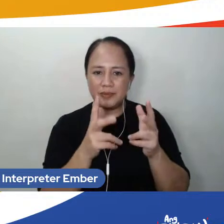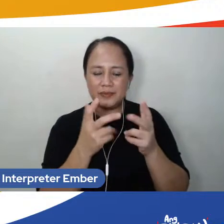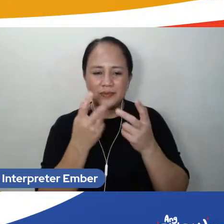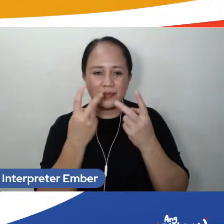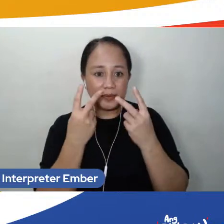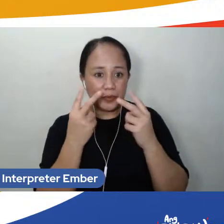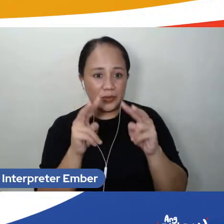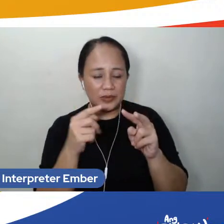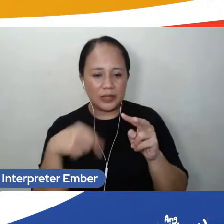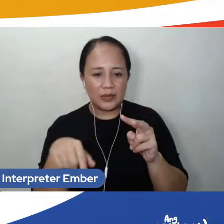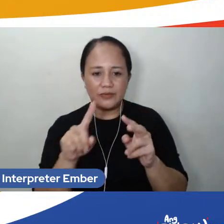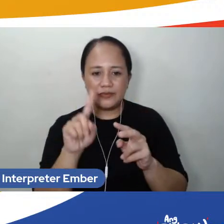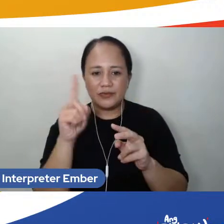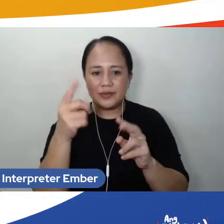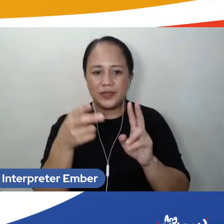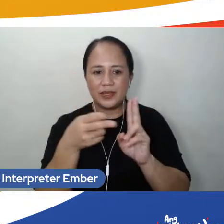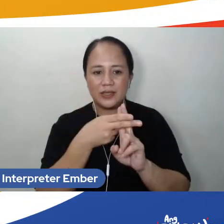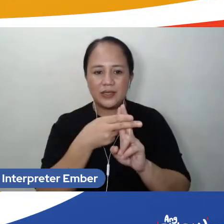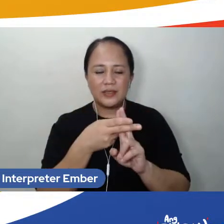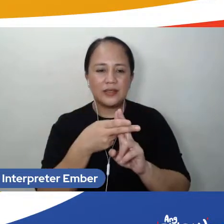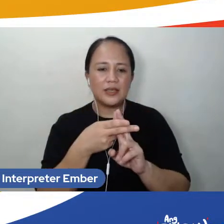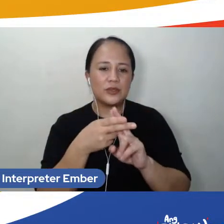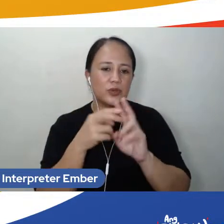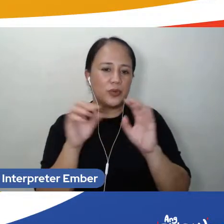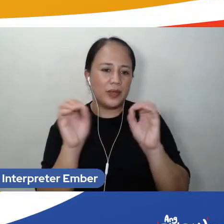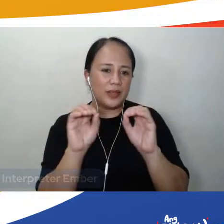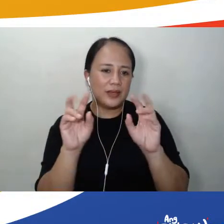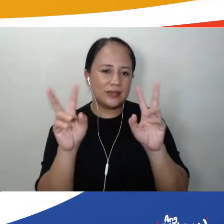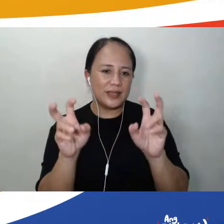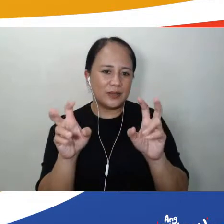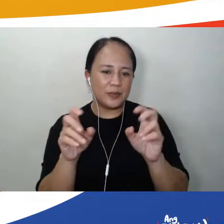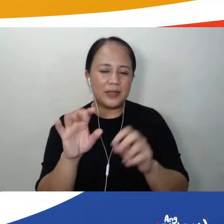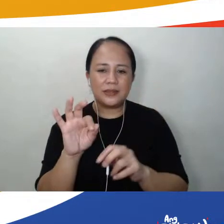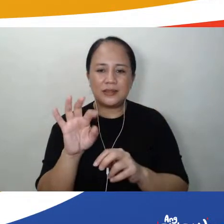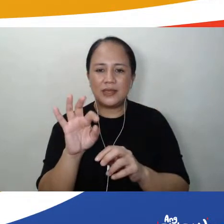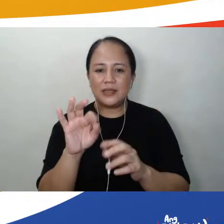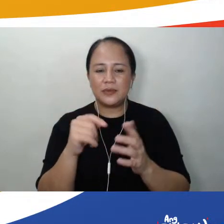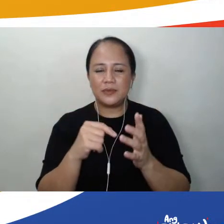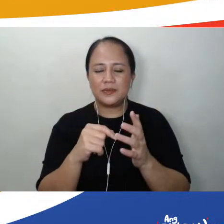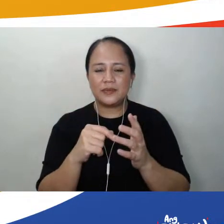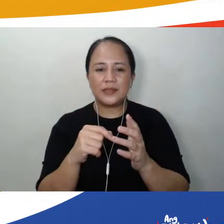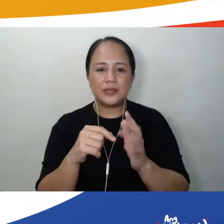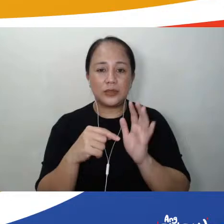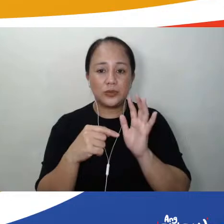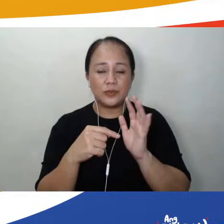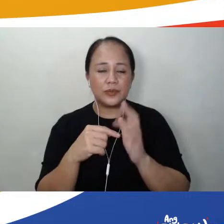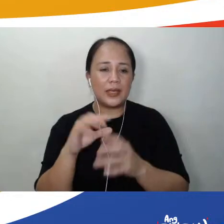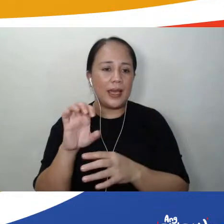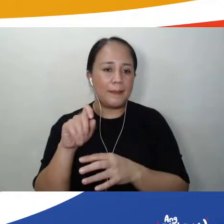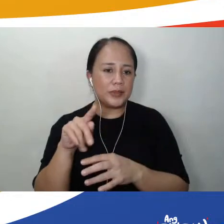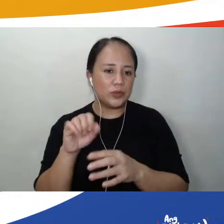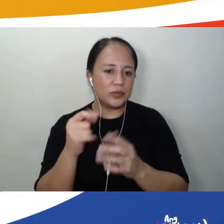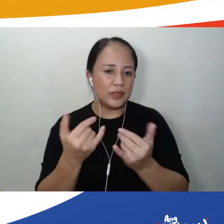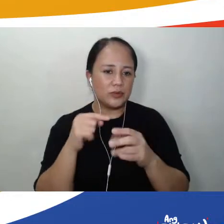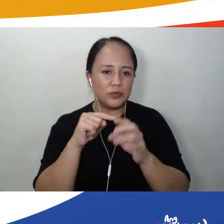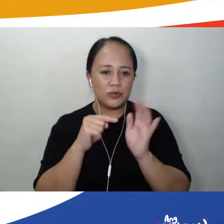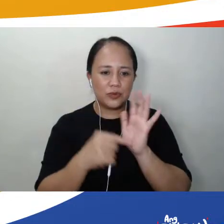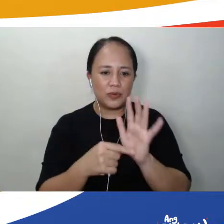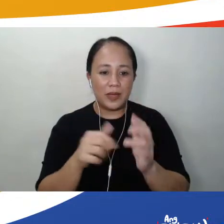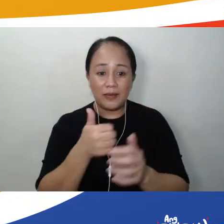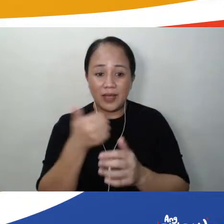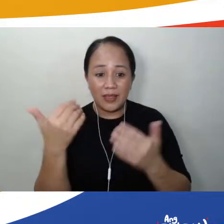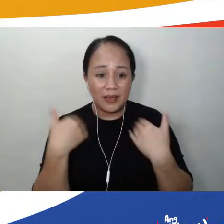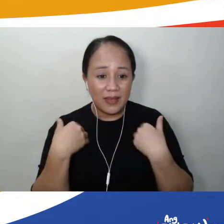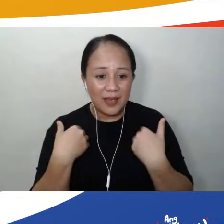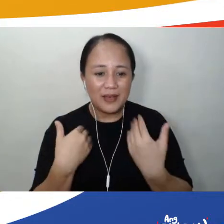episode, our first episode for ang show na walang title. Our 19th episode na po ng ating show. Ayan. Meron pa ba dyan?